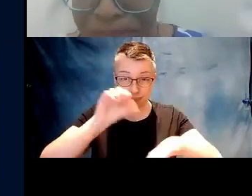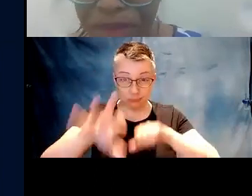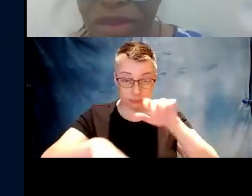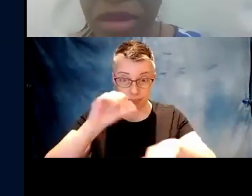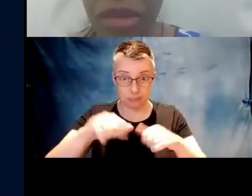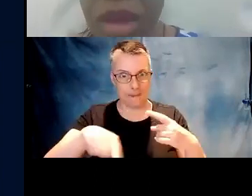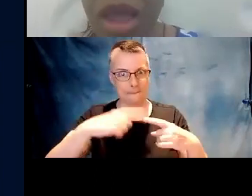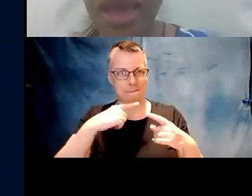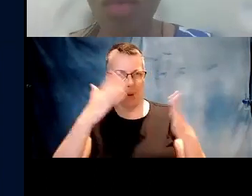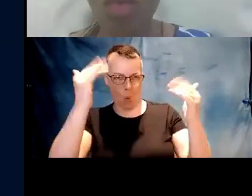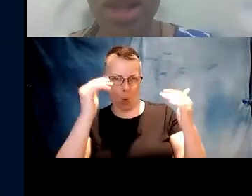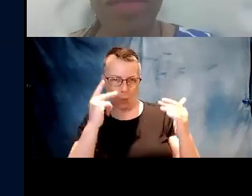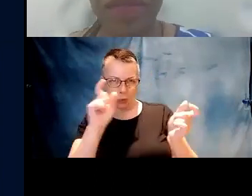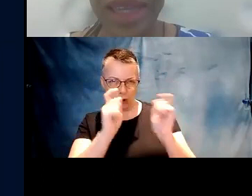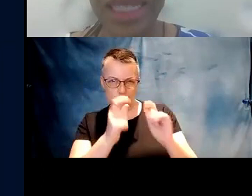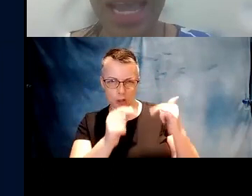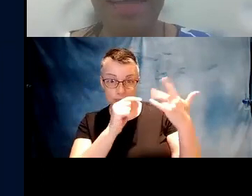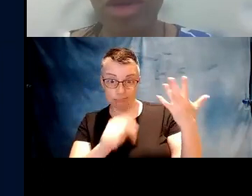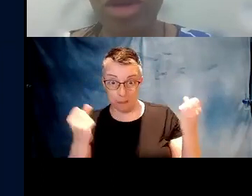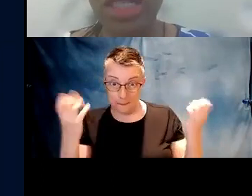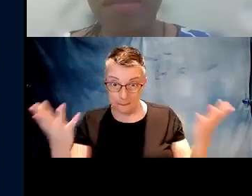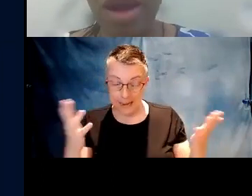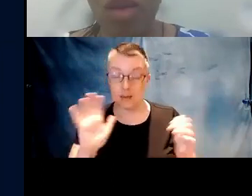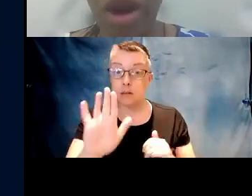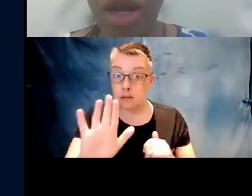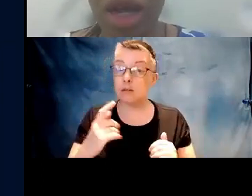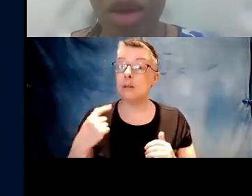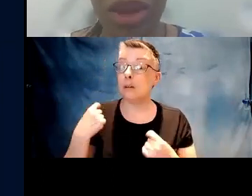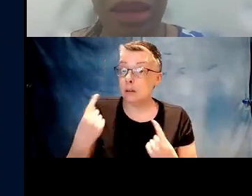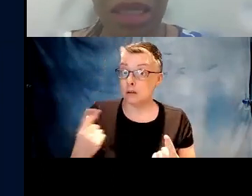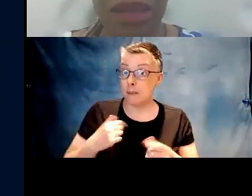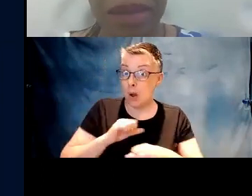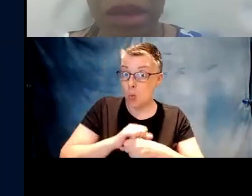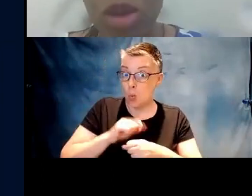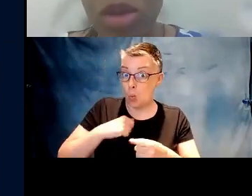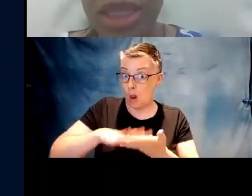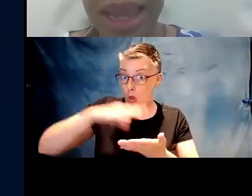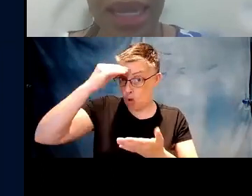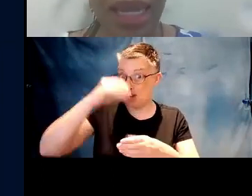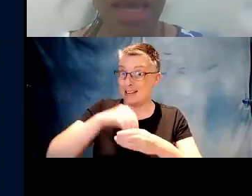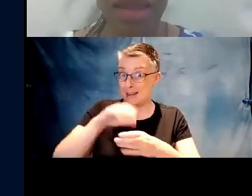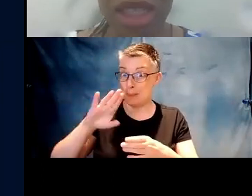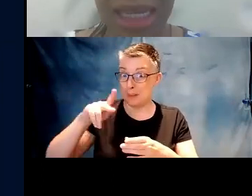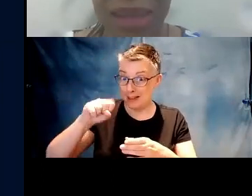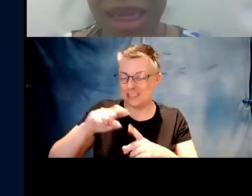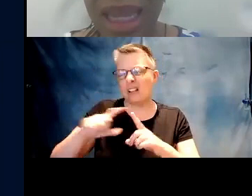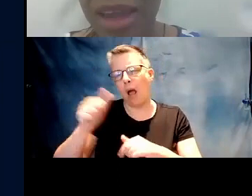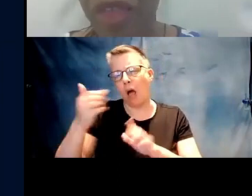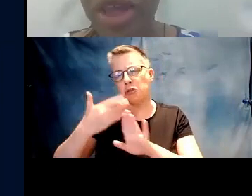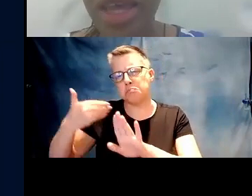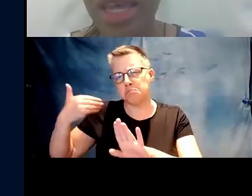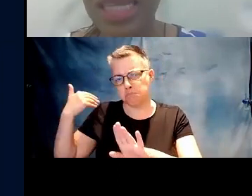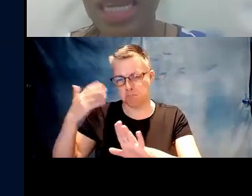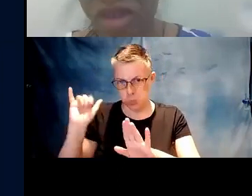made. One of the things I have learned in my work within Boston Public Schools and in other settings in my